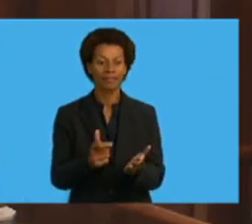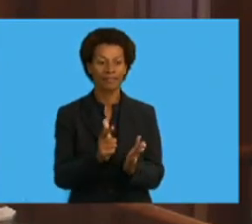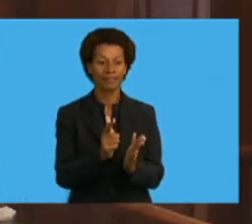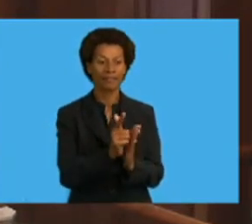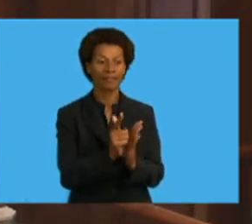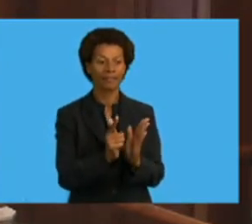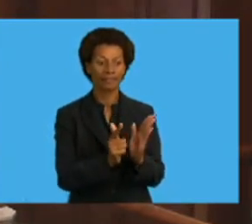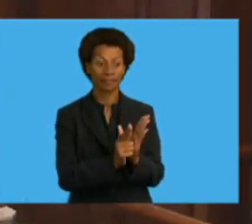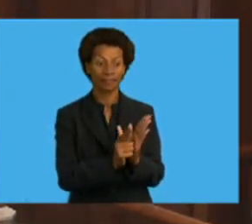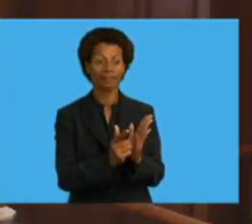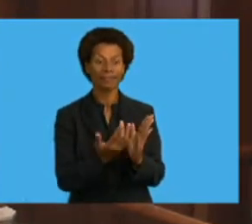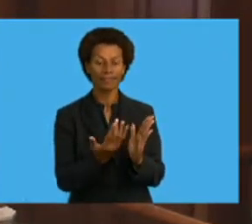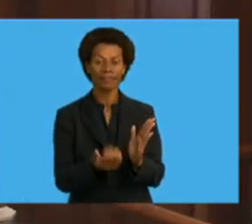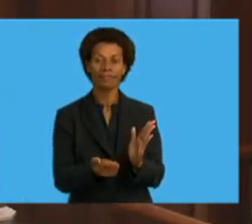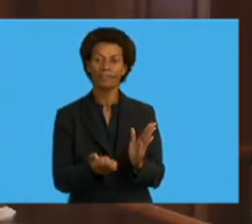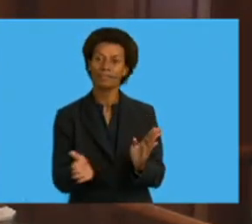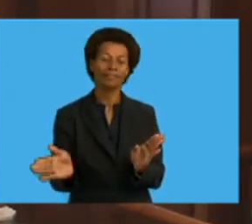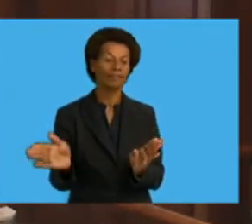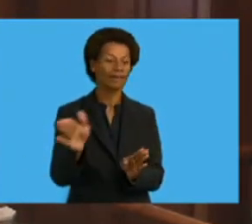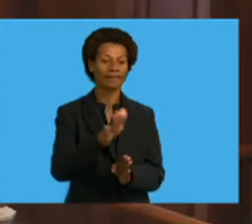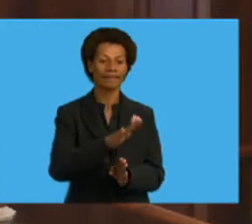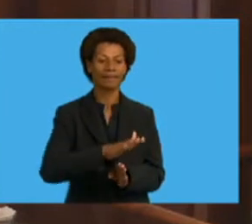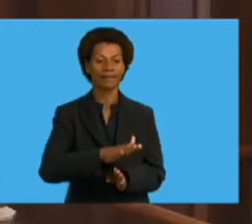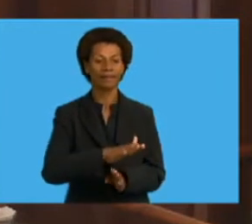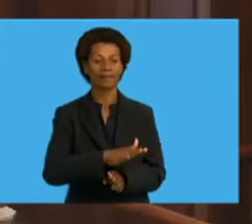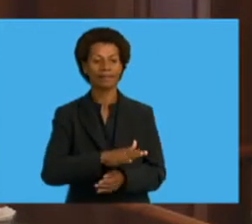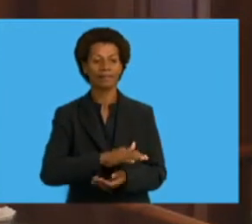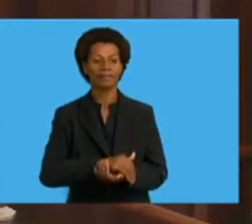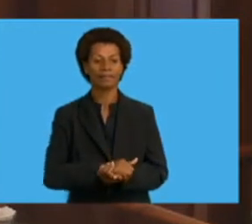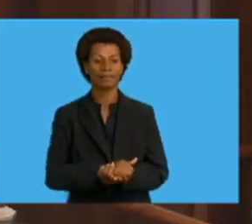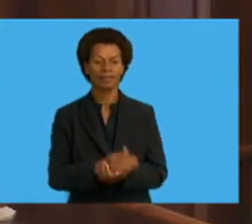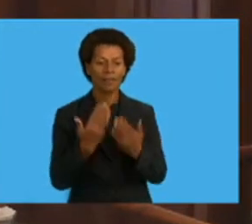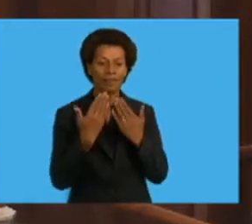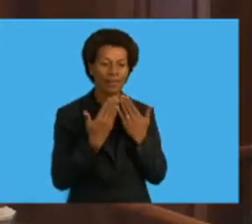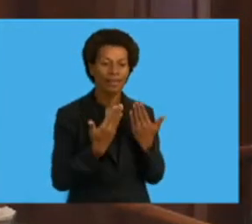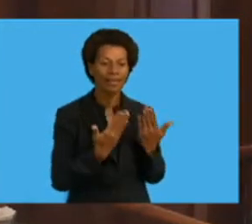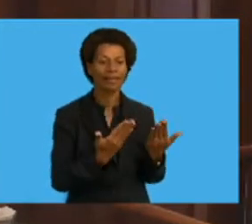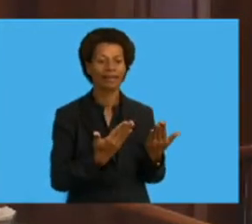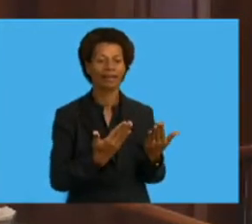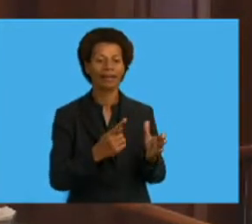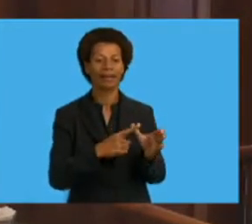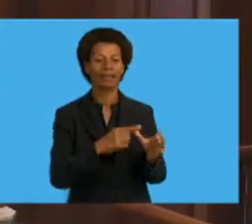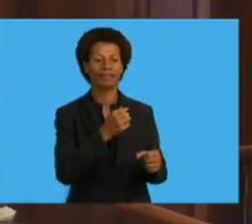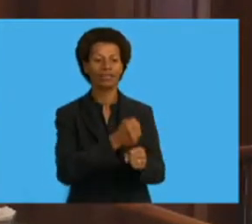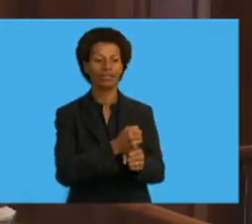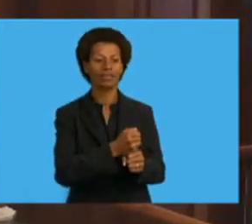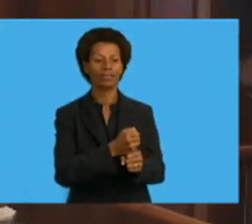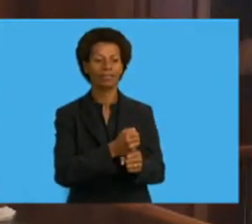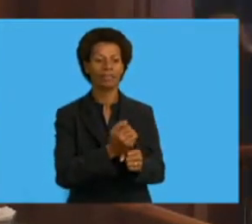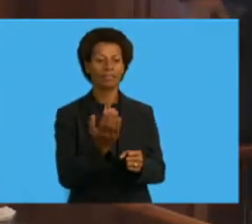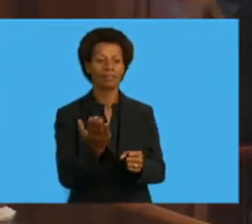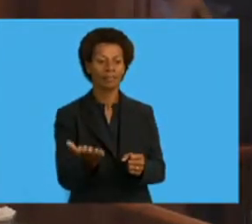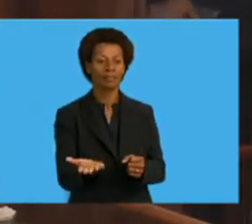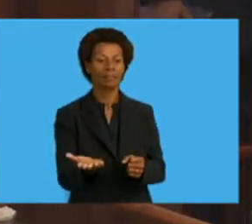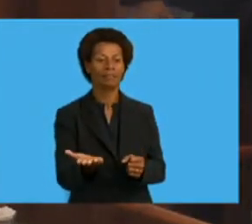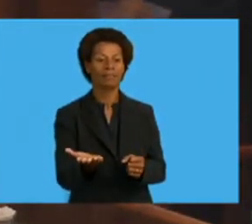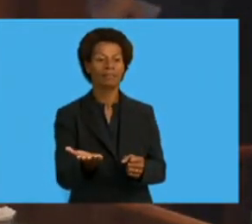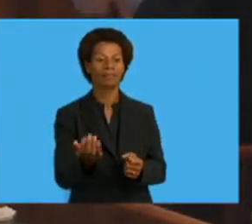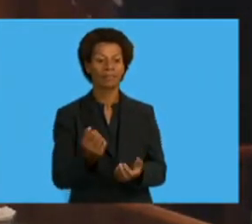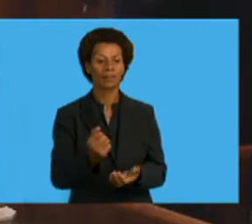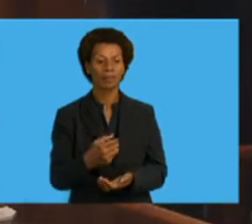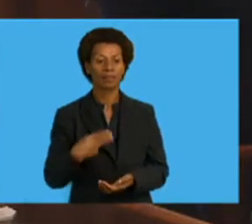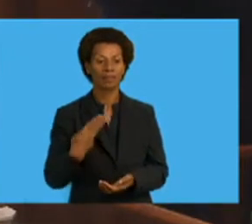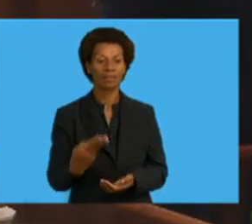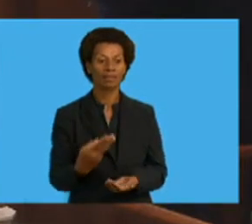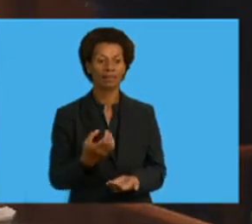above all else. And I want to pay tribute to the Honorable Attorney General and Minister for Economy and